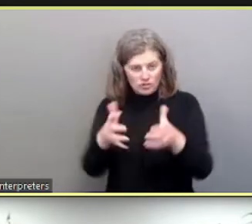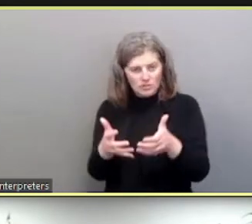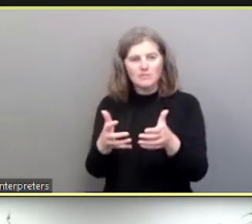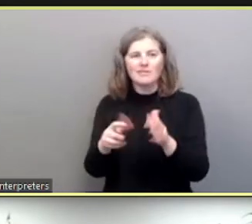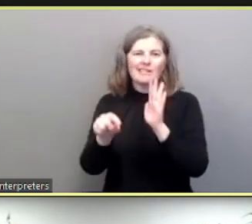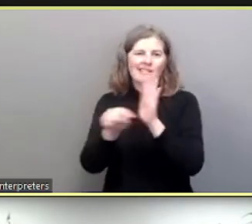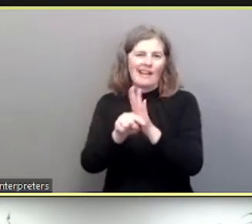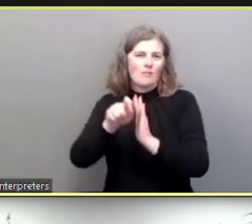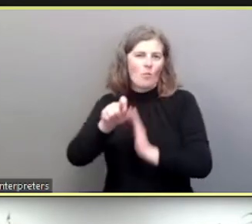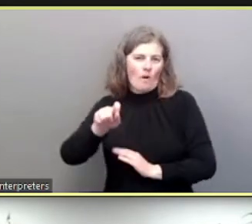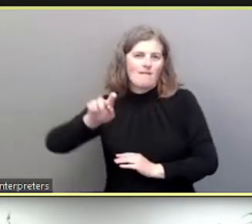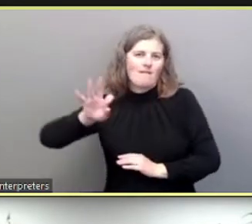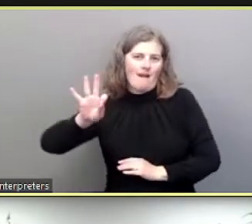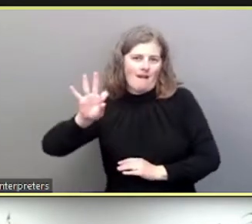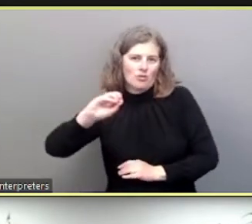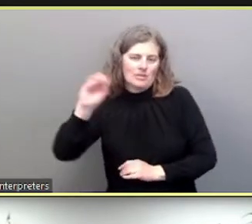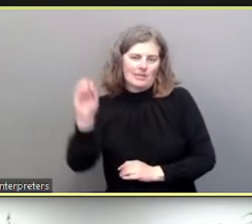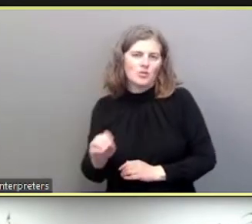negative